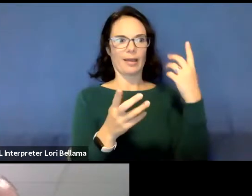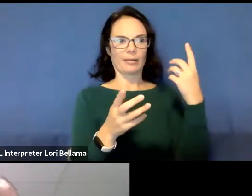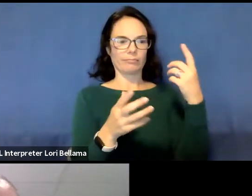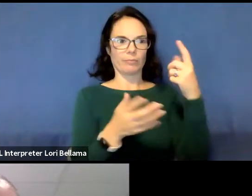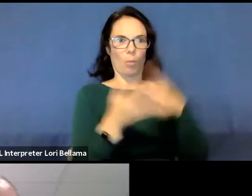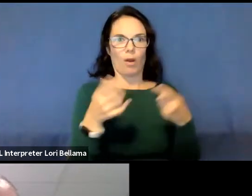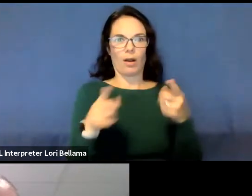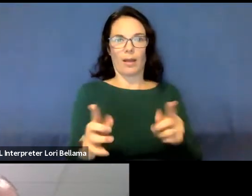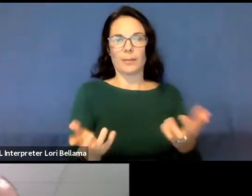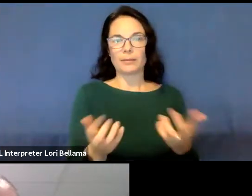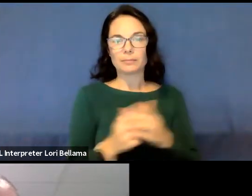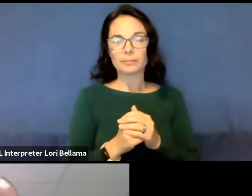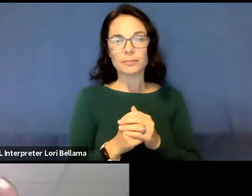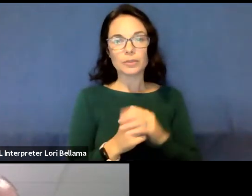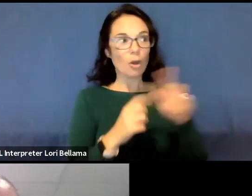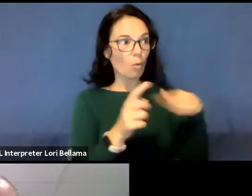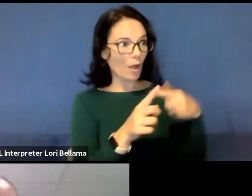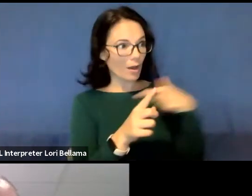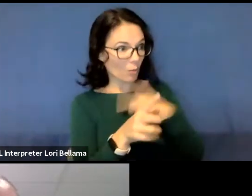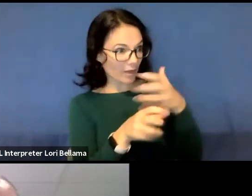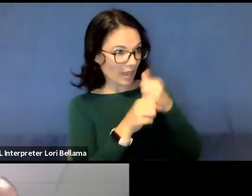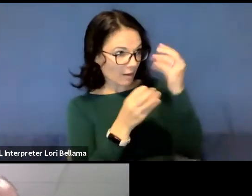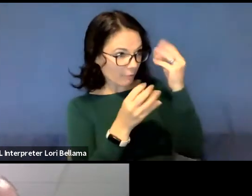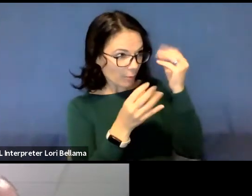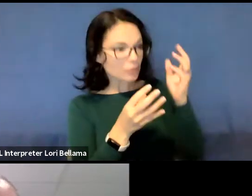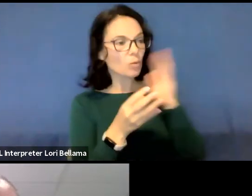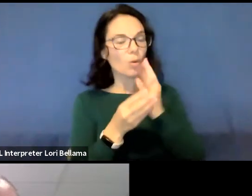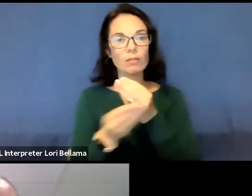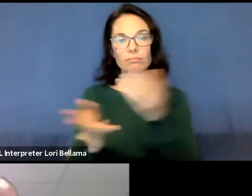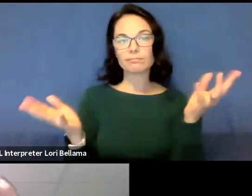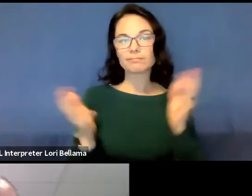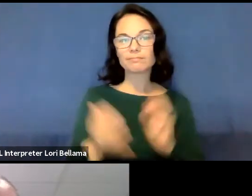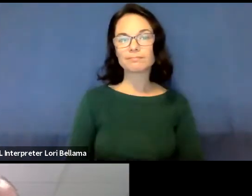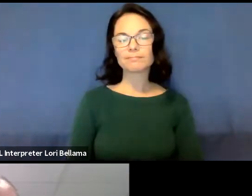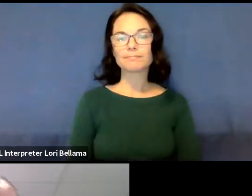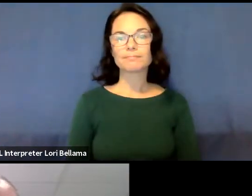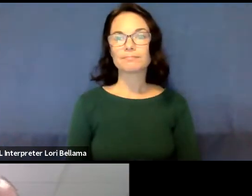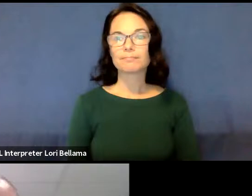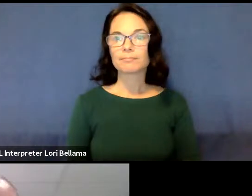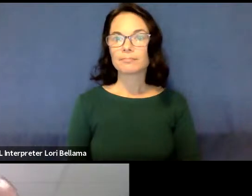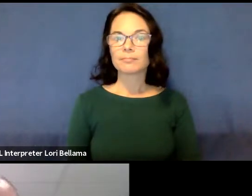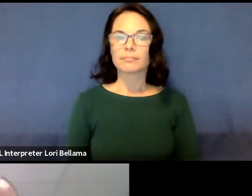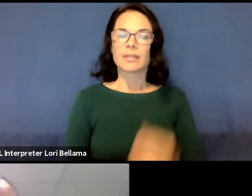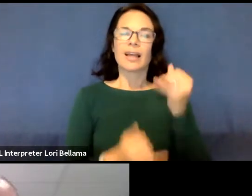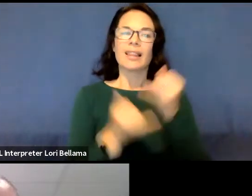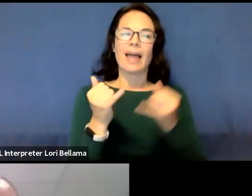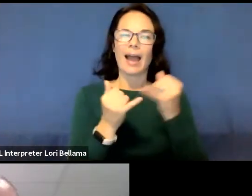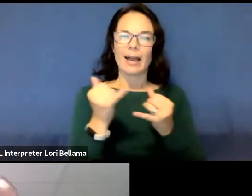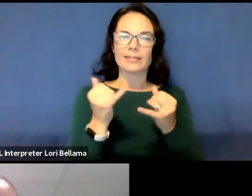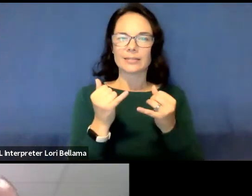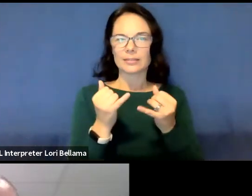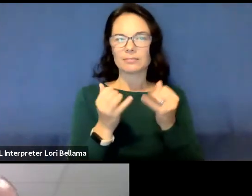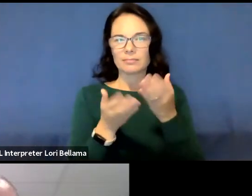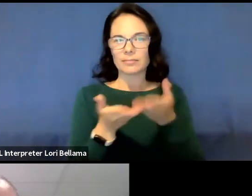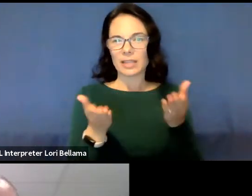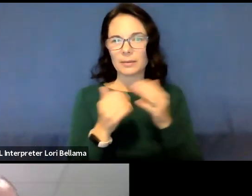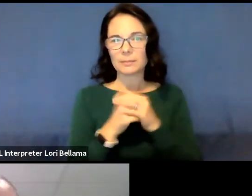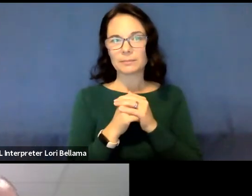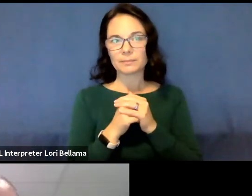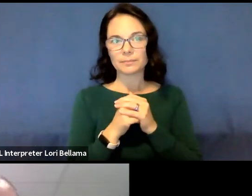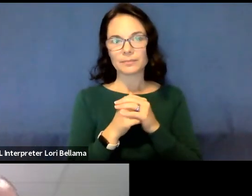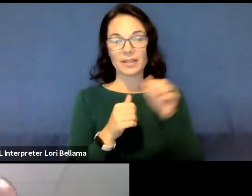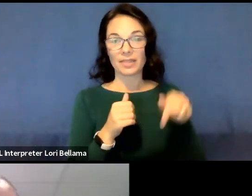as information becomes available, we'll make sure to let you know. And then my last miscellaneous item, this is the